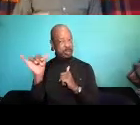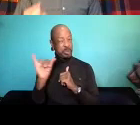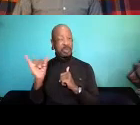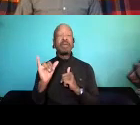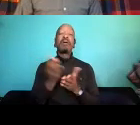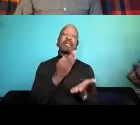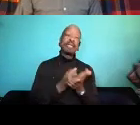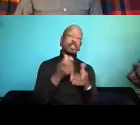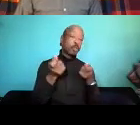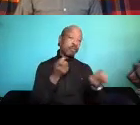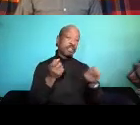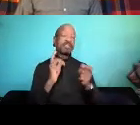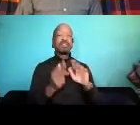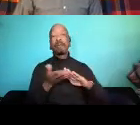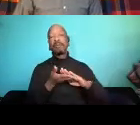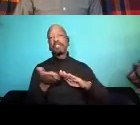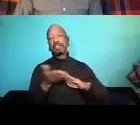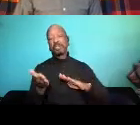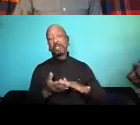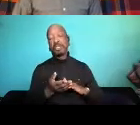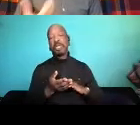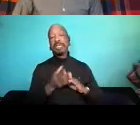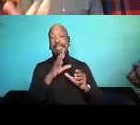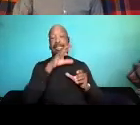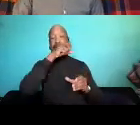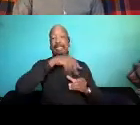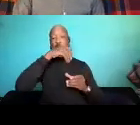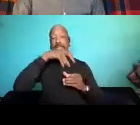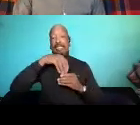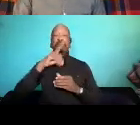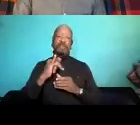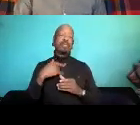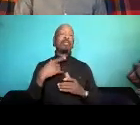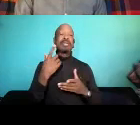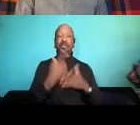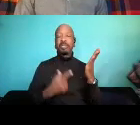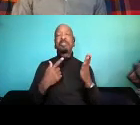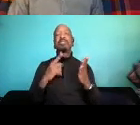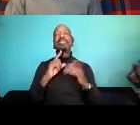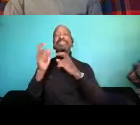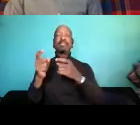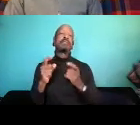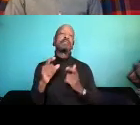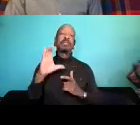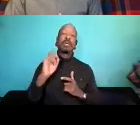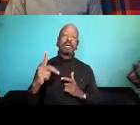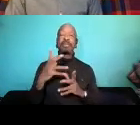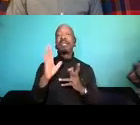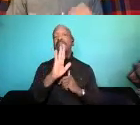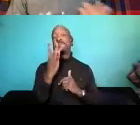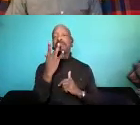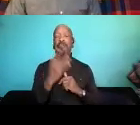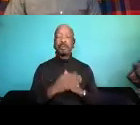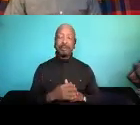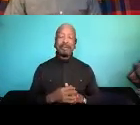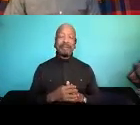governance and operational ingredients is really what gives the co-op a lot of its flavor. So if